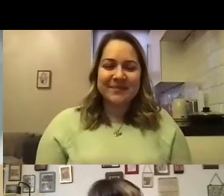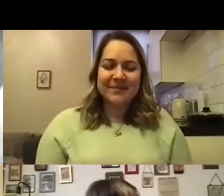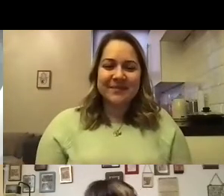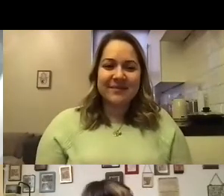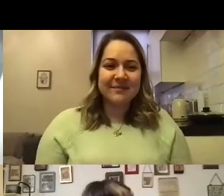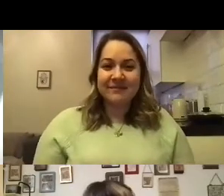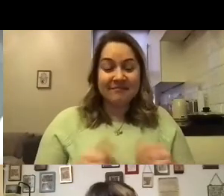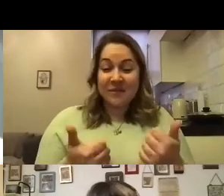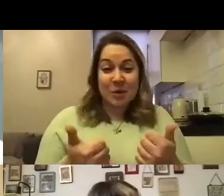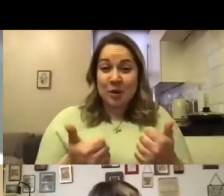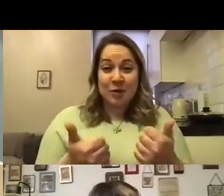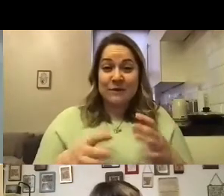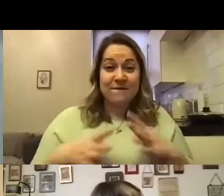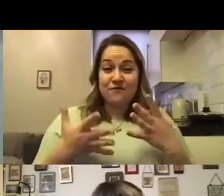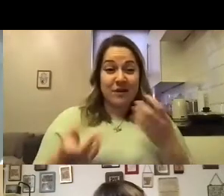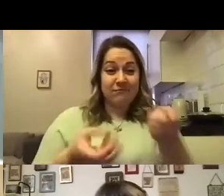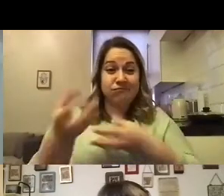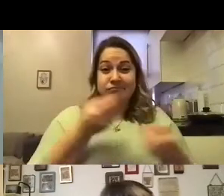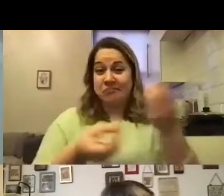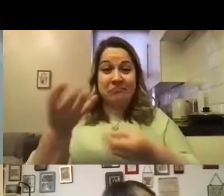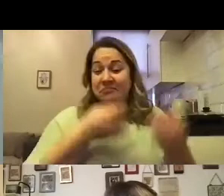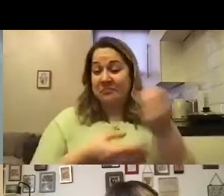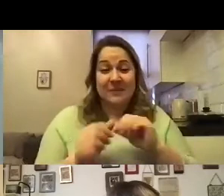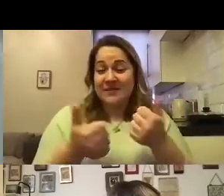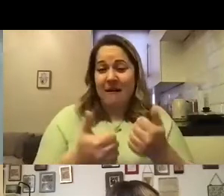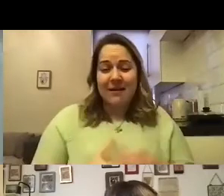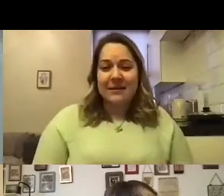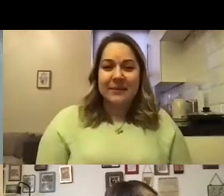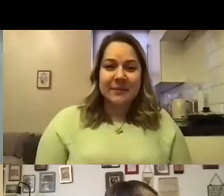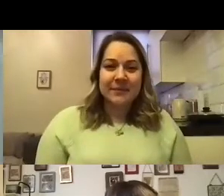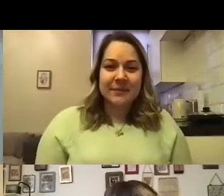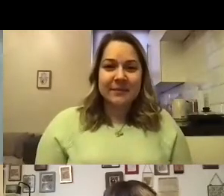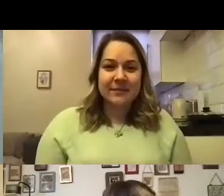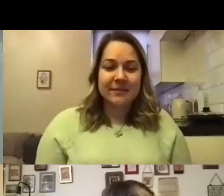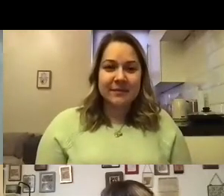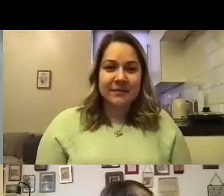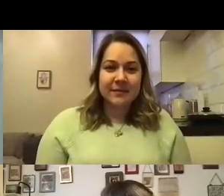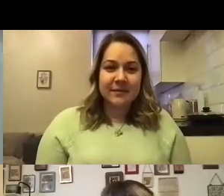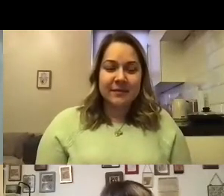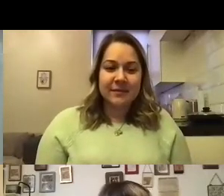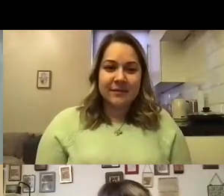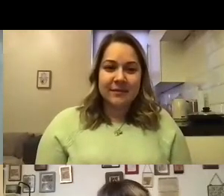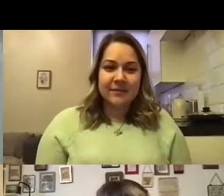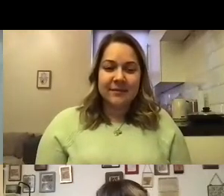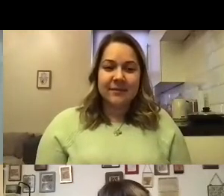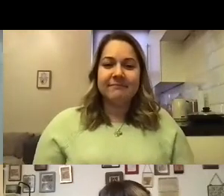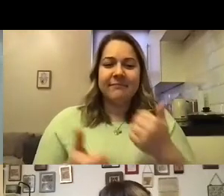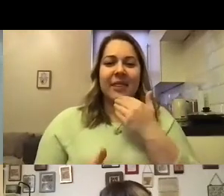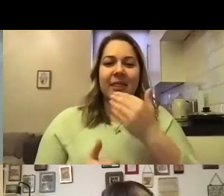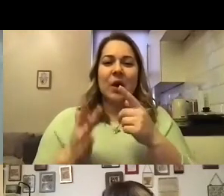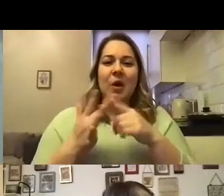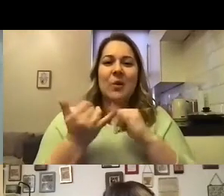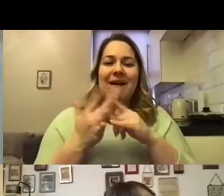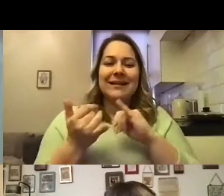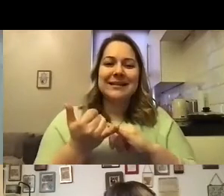No, this is a free space. Everyone, no one should be shutting up. Wonderful, thank you. Thanks, Isis.